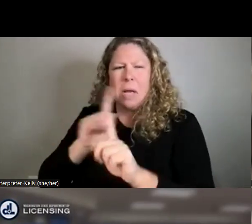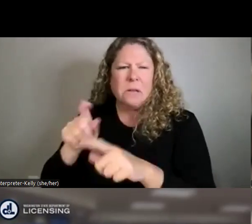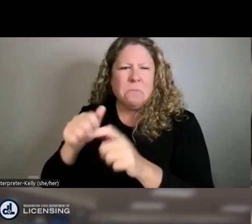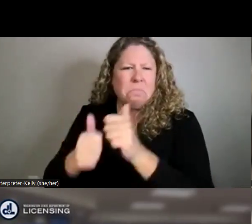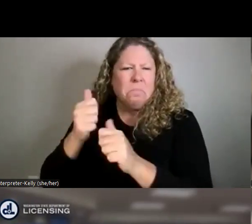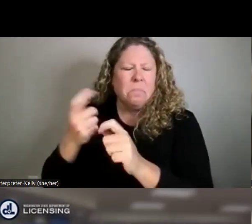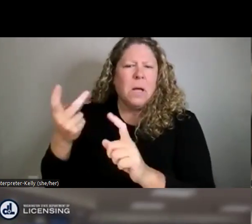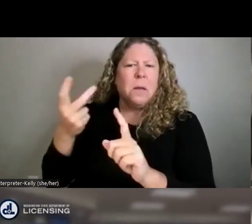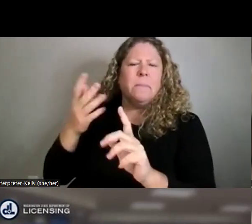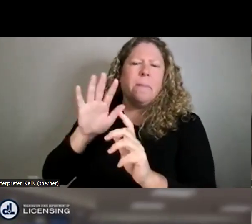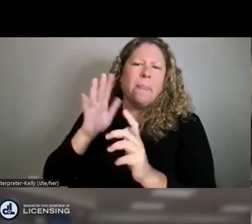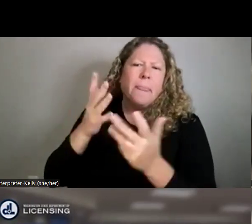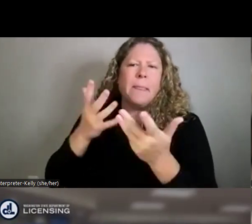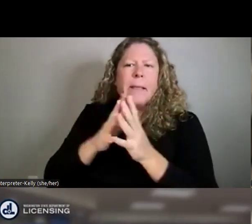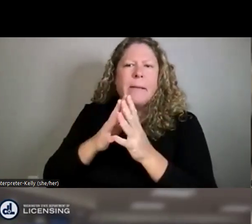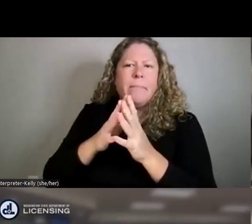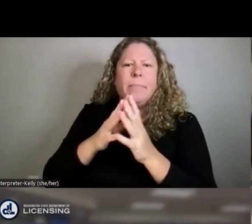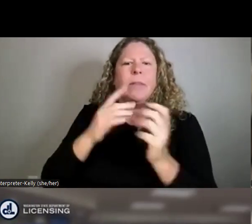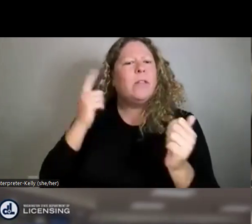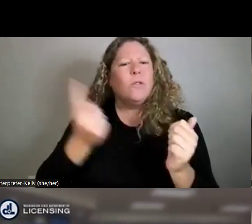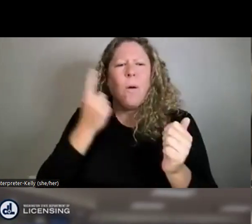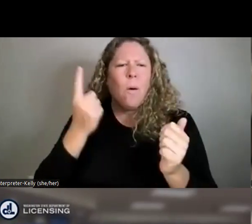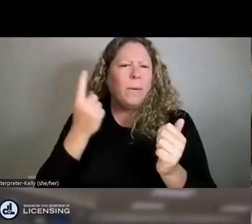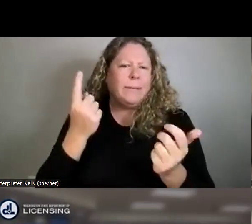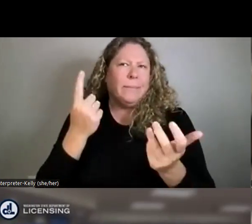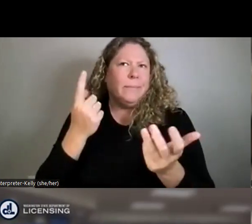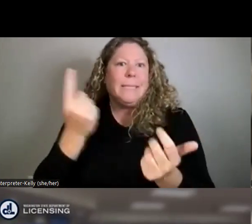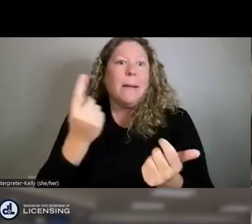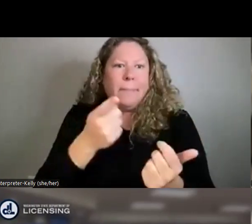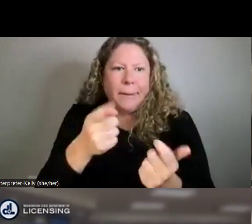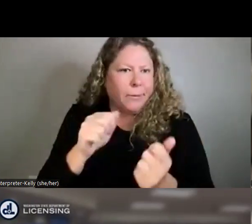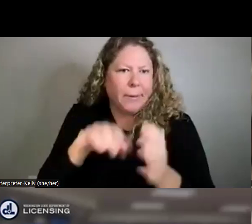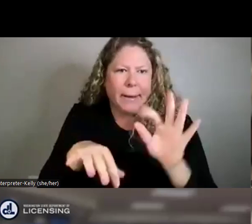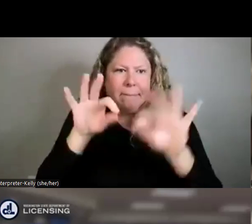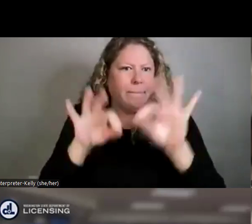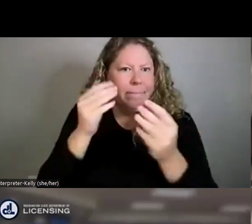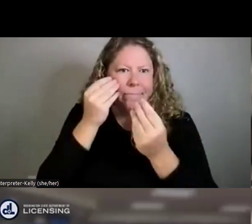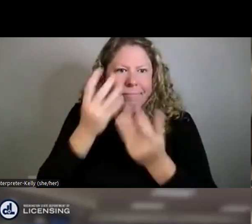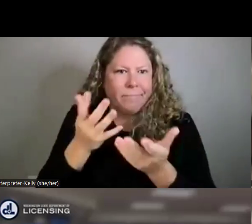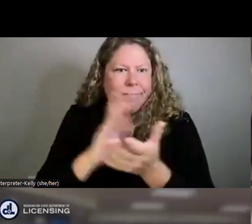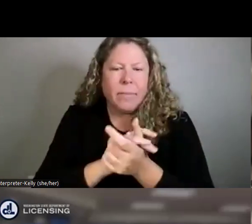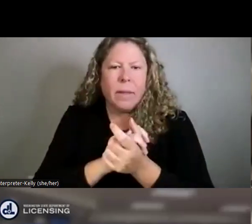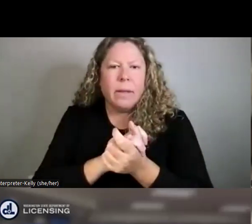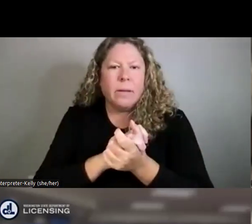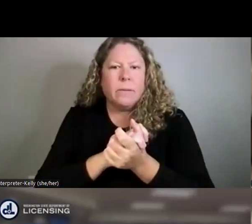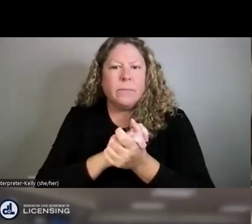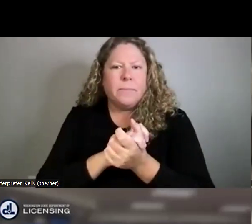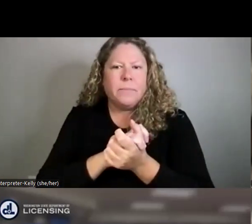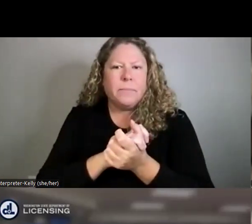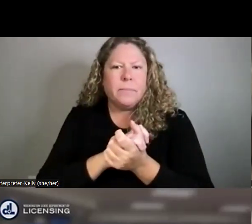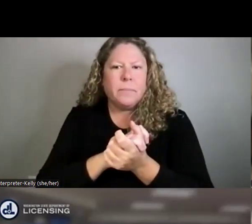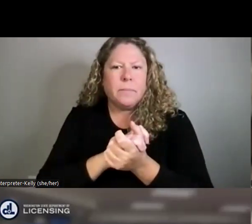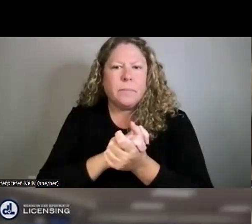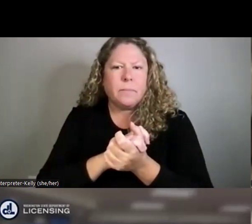There's always something that you can do. One of the things we had mentioned earlier in our journey, or our